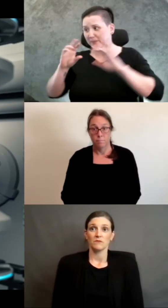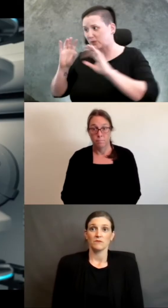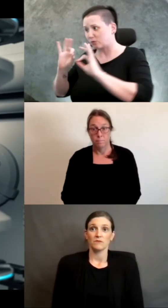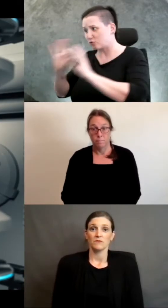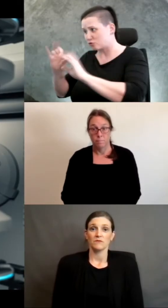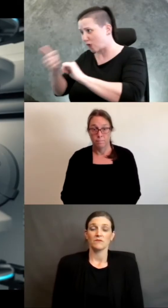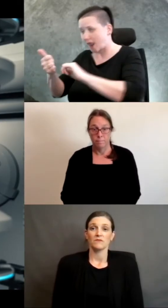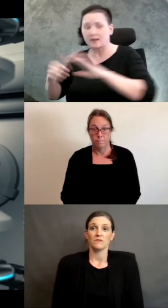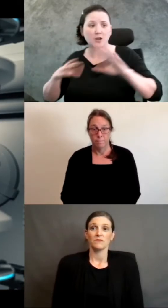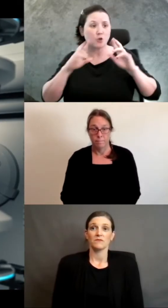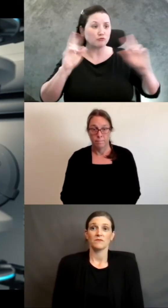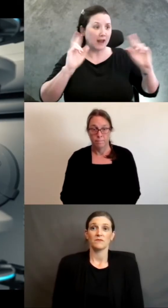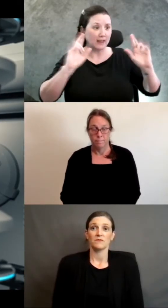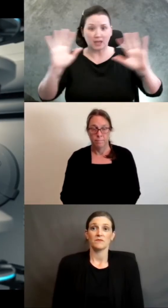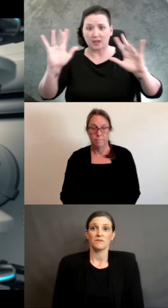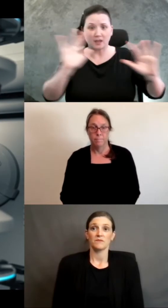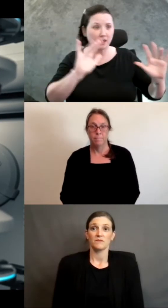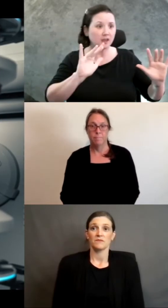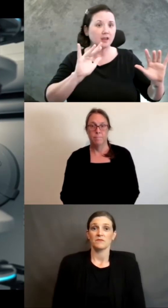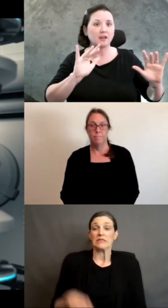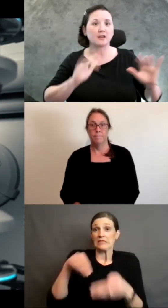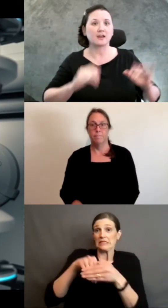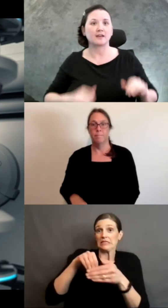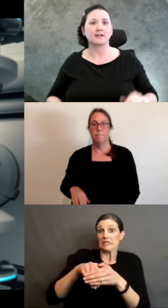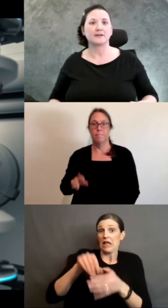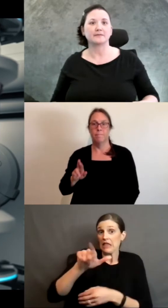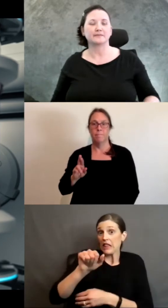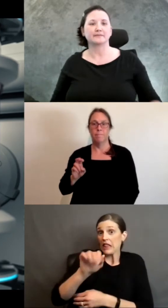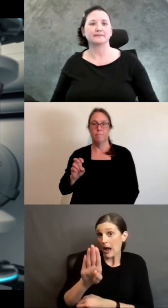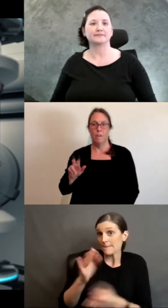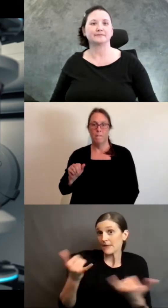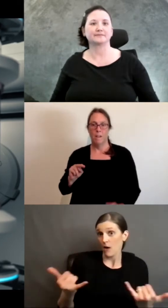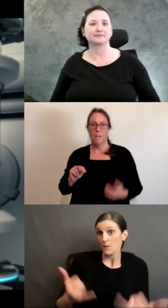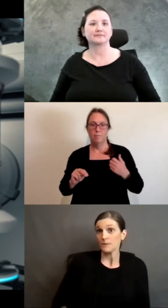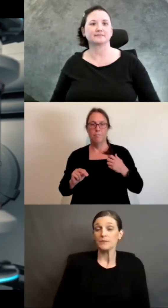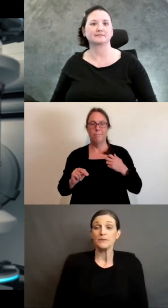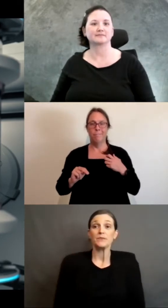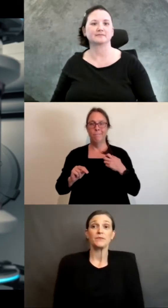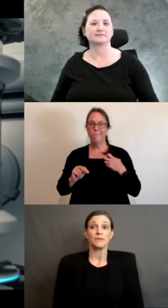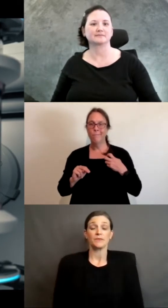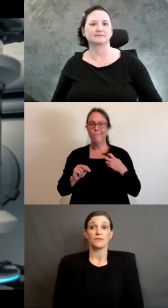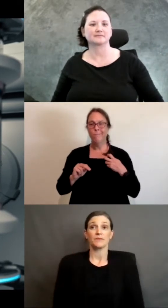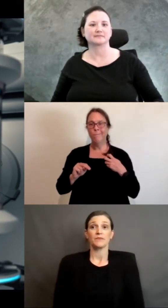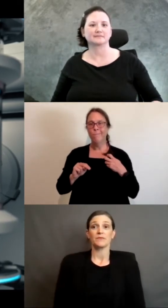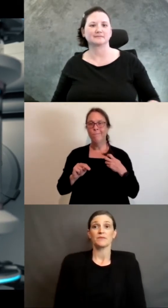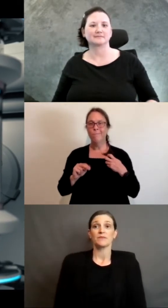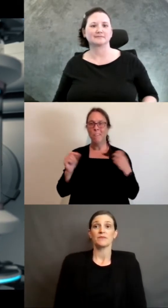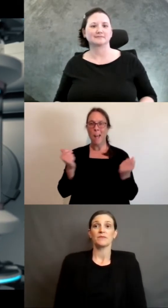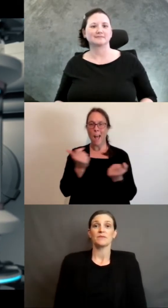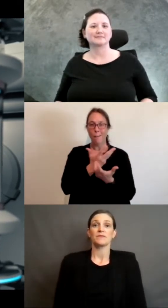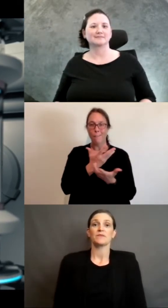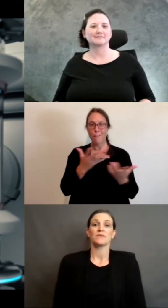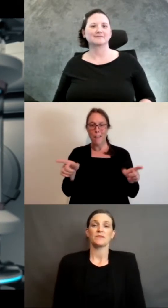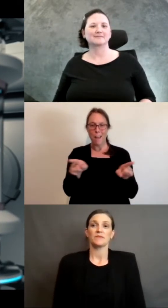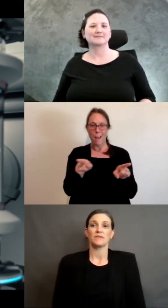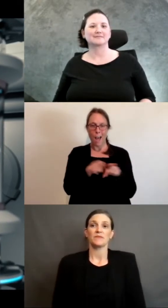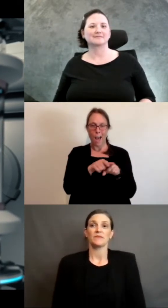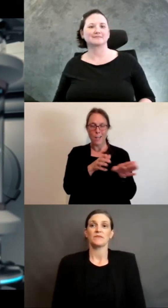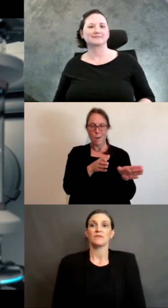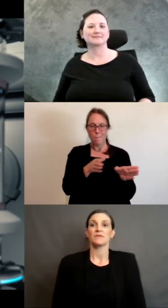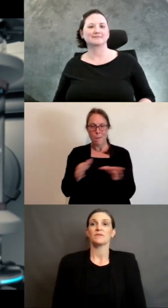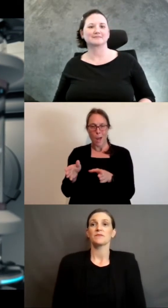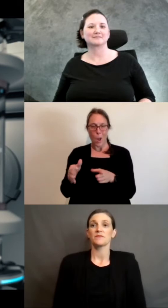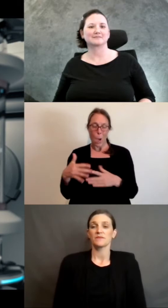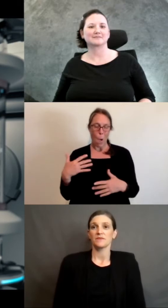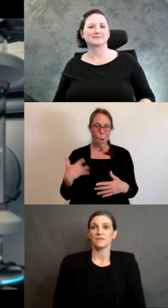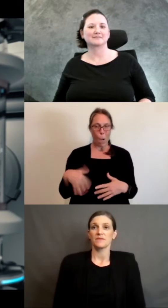back in the lab, Ah, it's all going just as planned. Woo! I feel like I